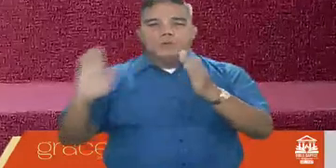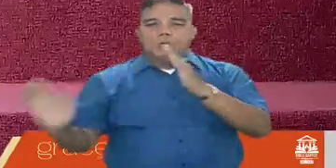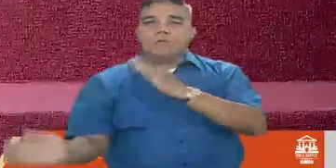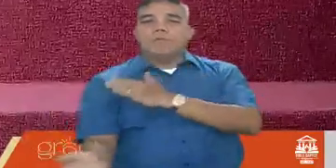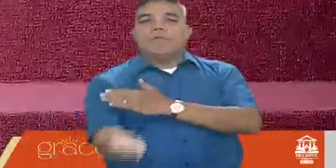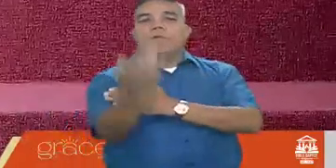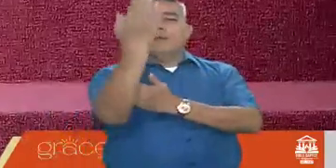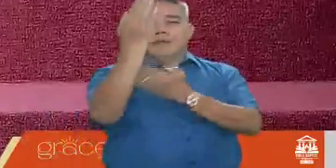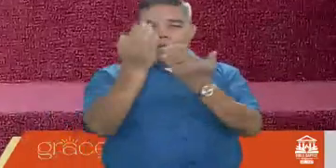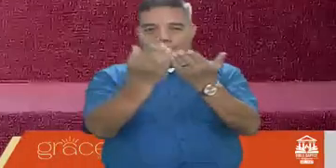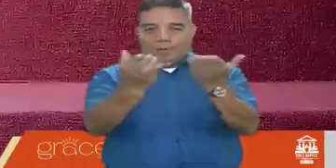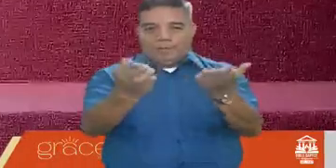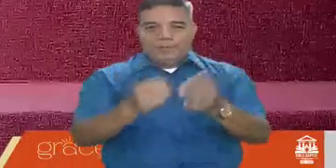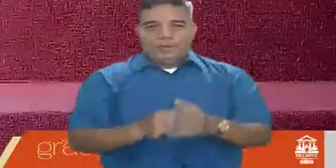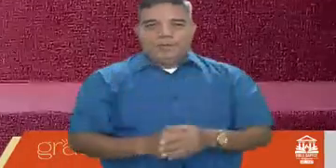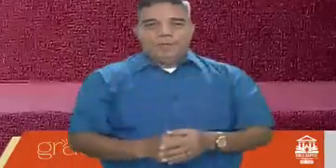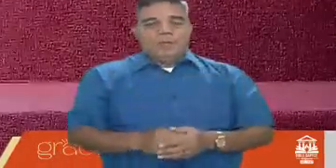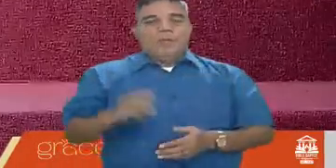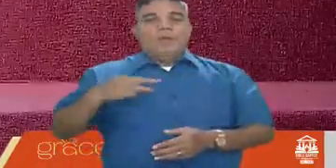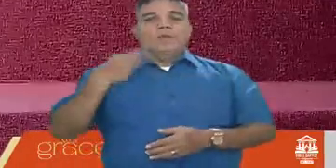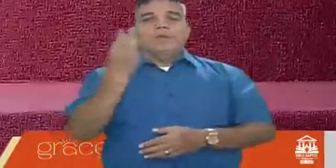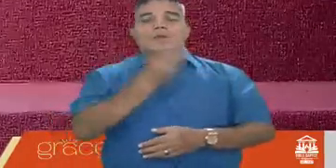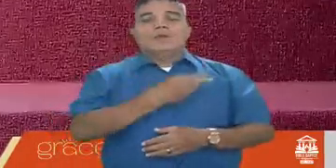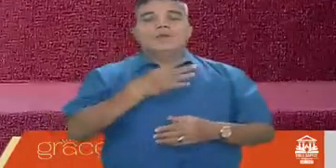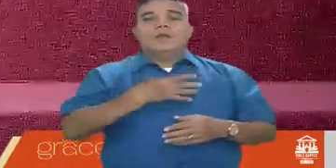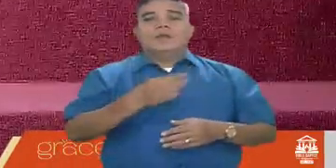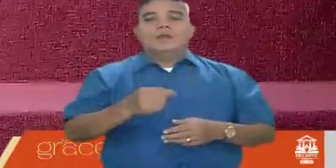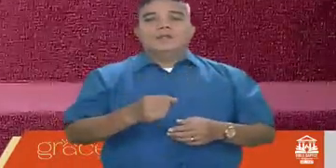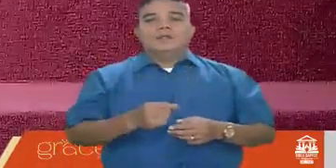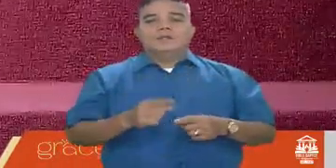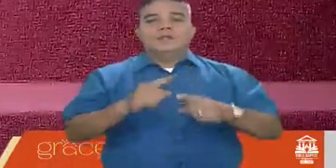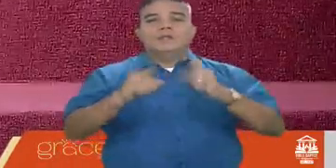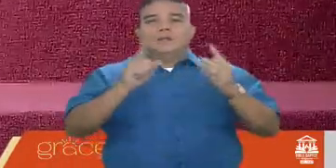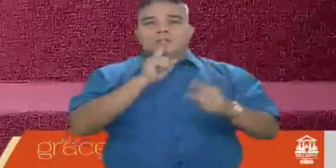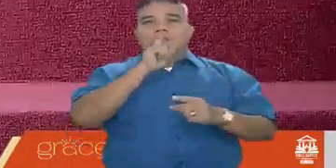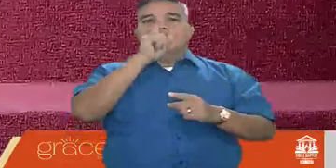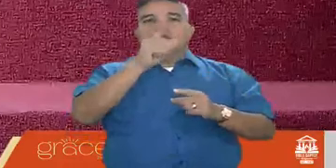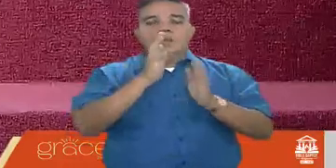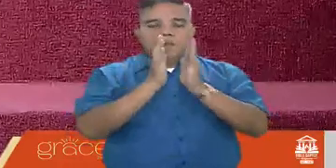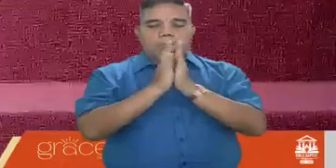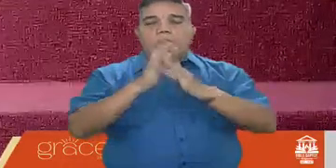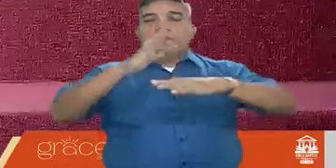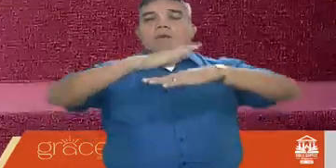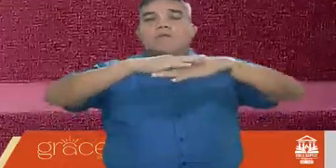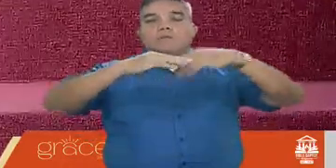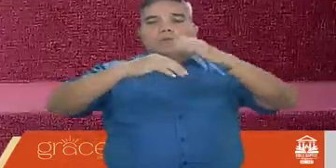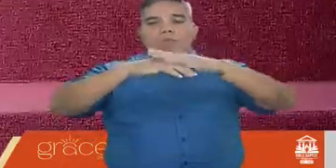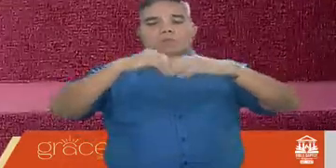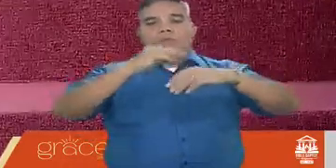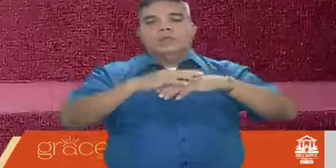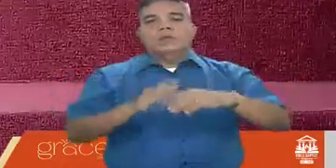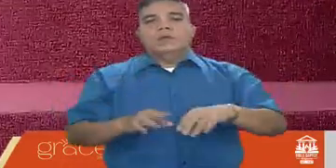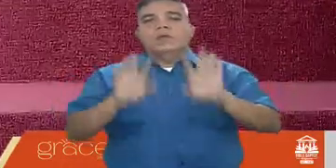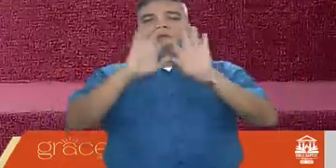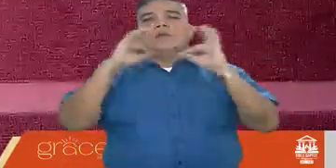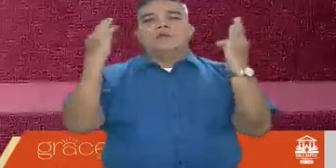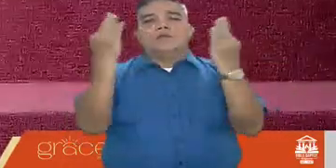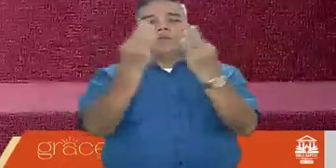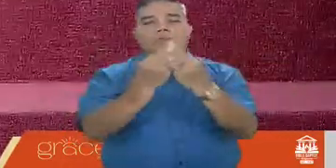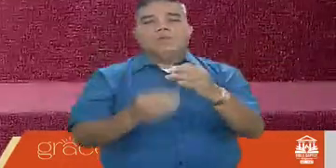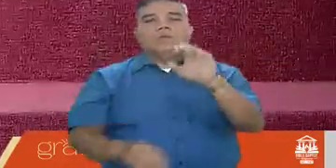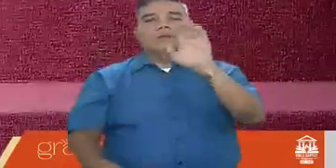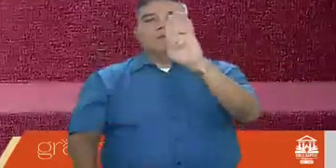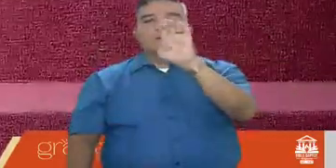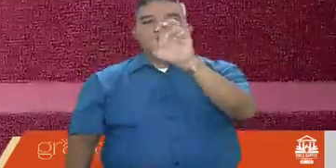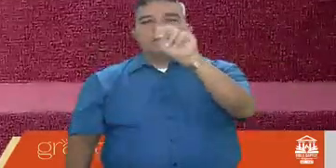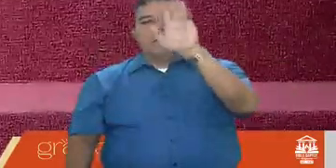adlaw kanatong tanan. And also, we would like to extend our deep sympathies and prayer of comfort for the family of Brother